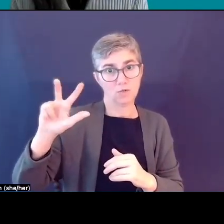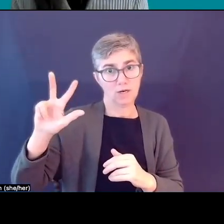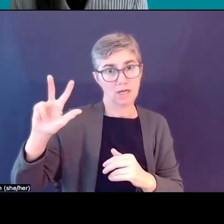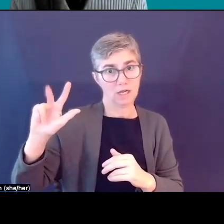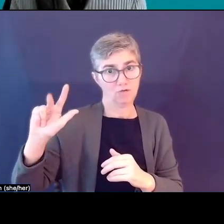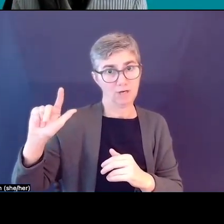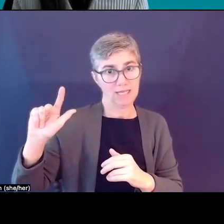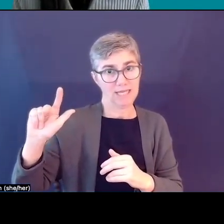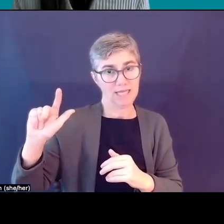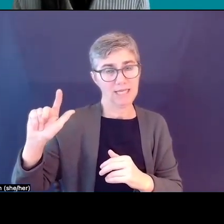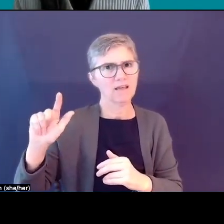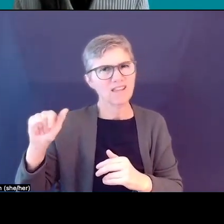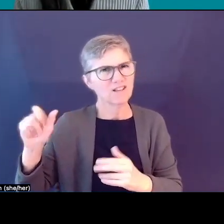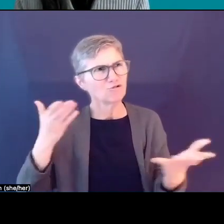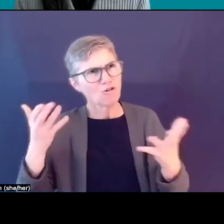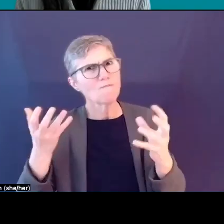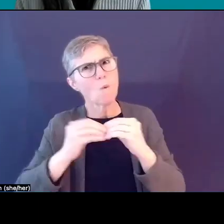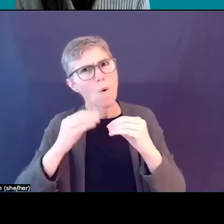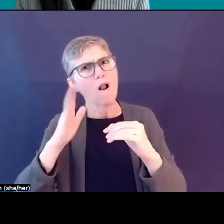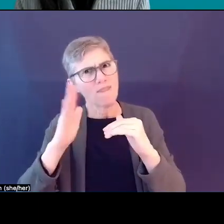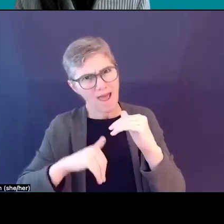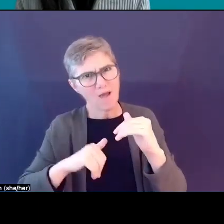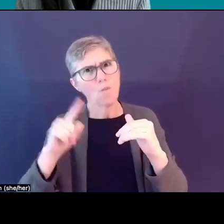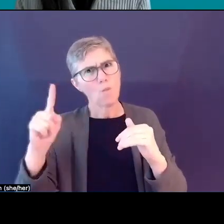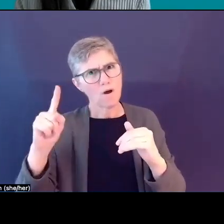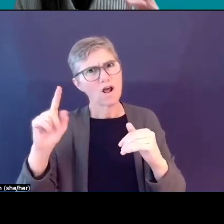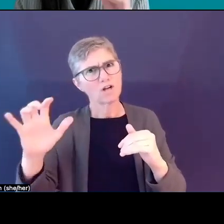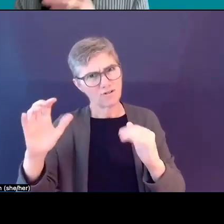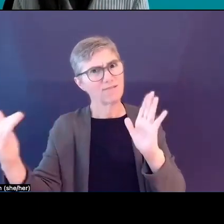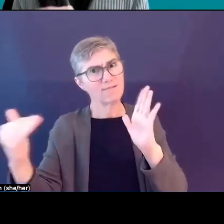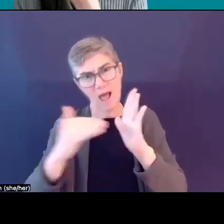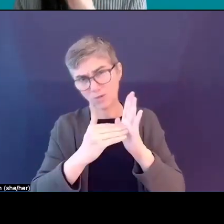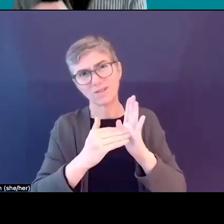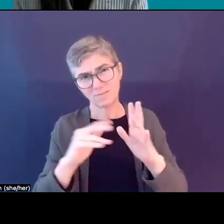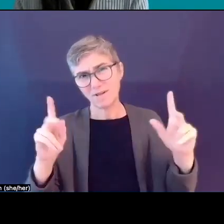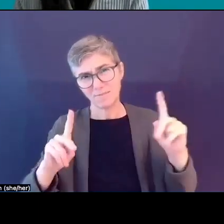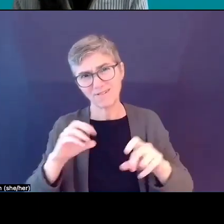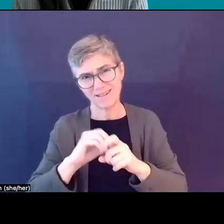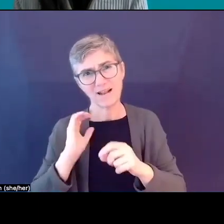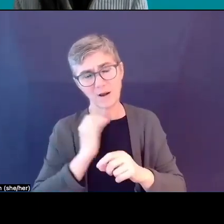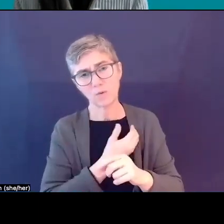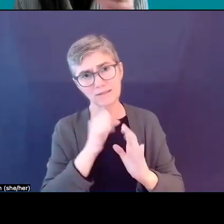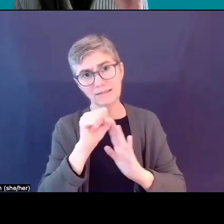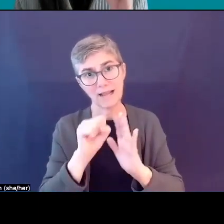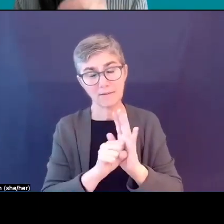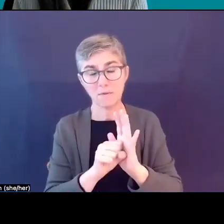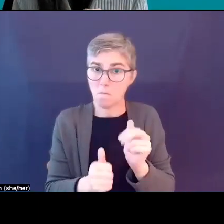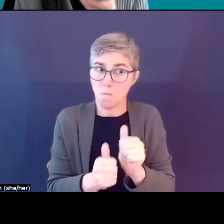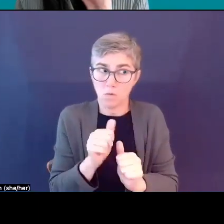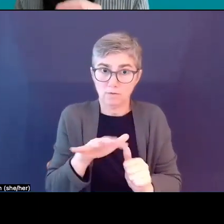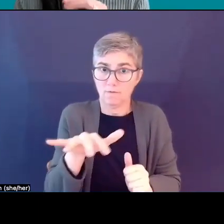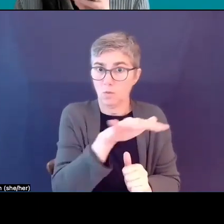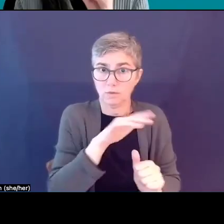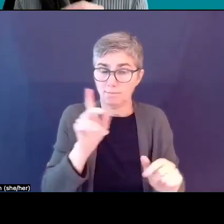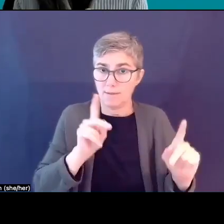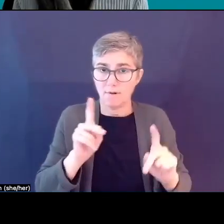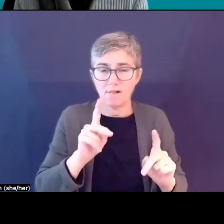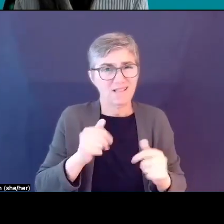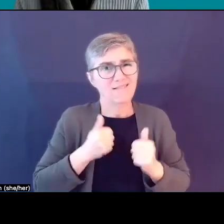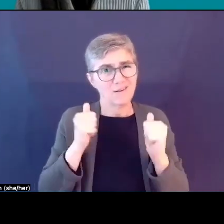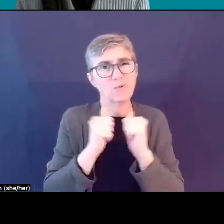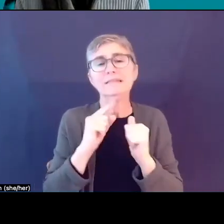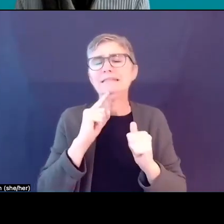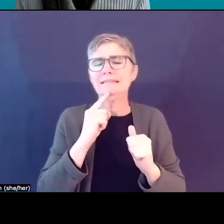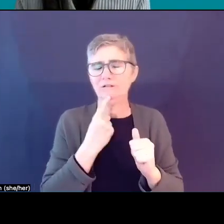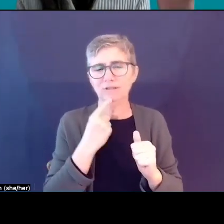than 100,000 unique patients in our state. A substantial proportion of them are living with serious